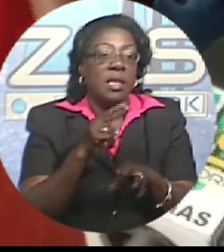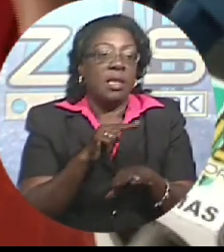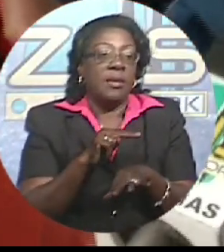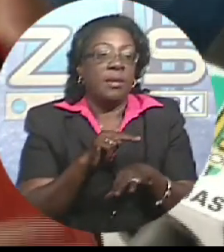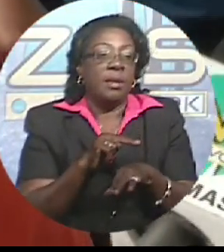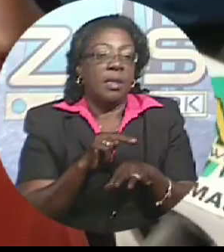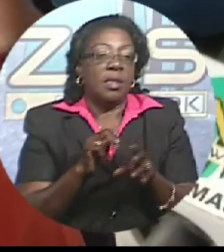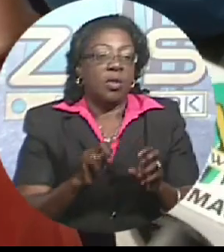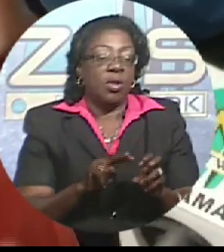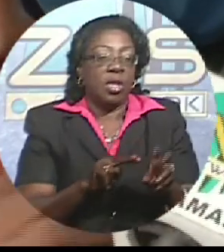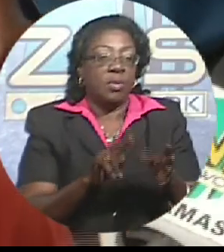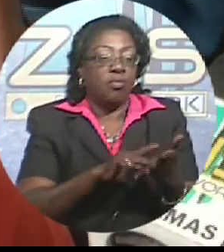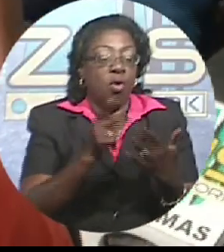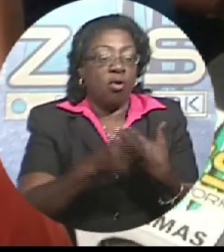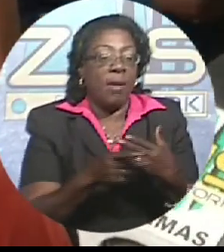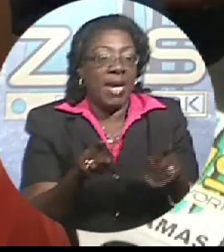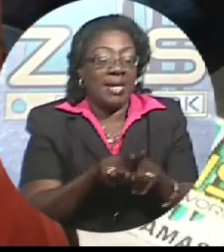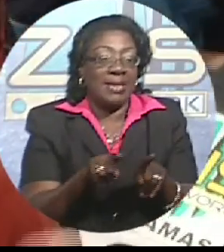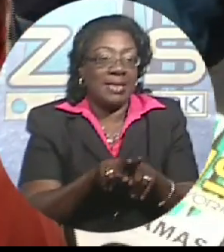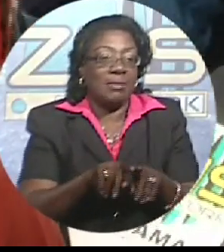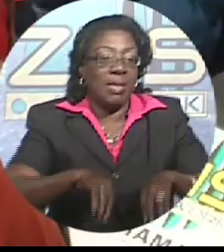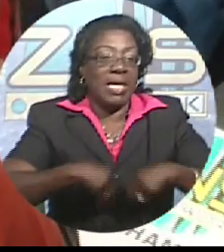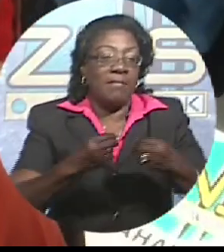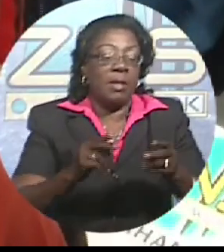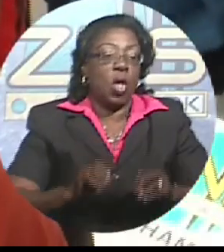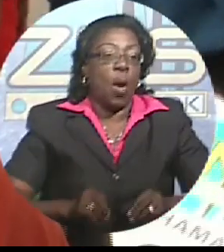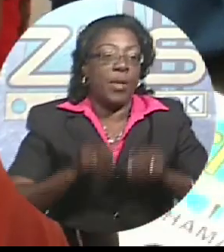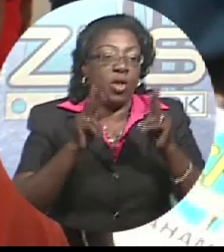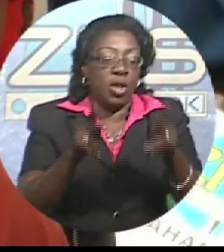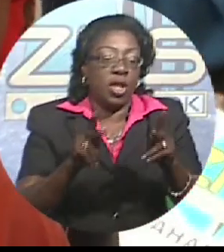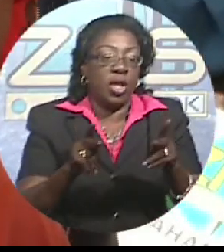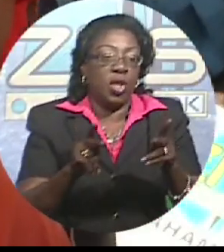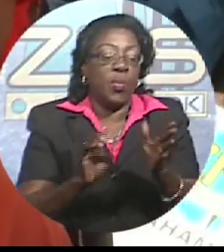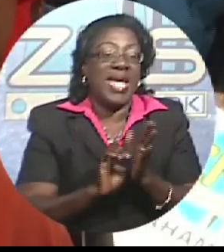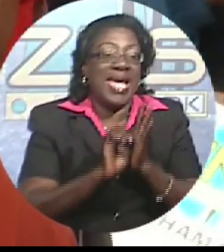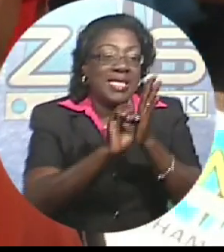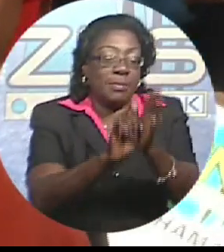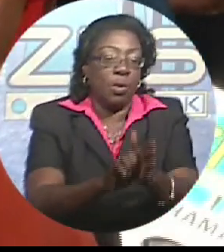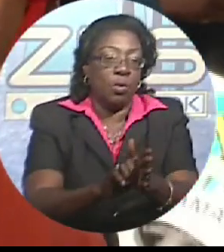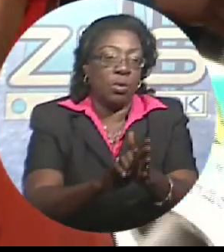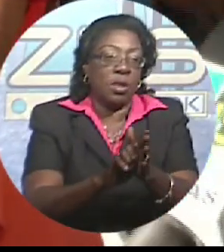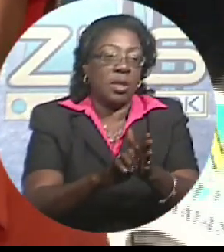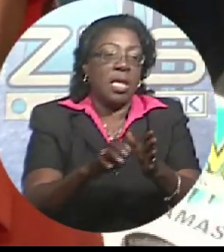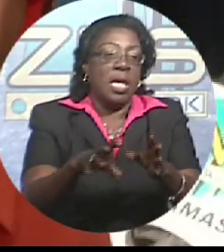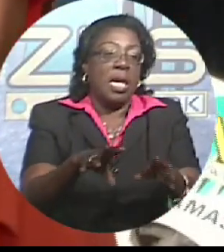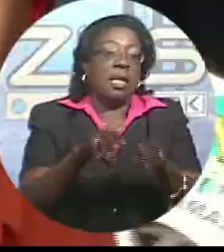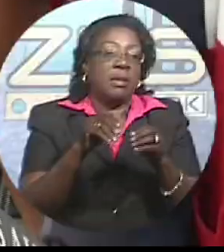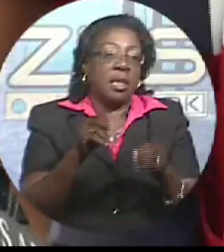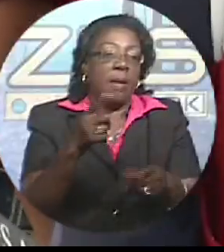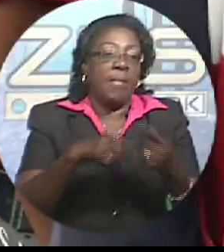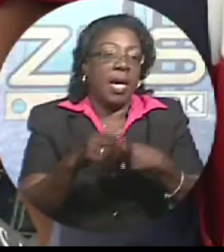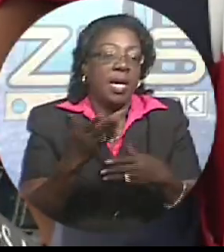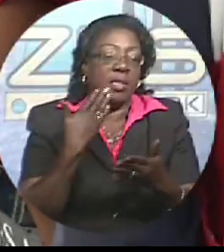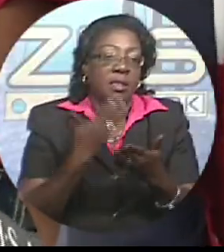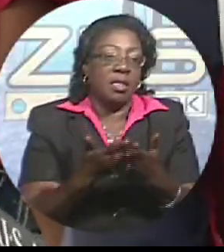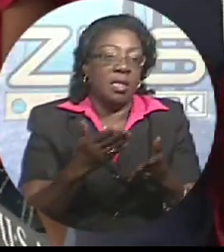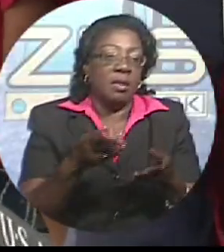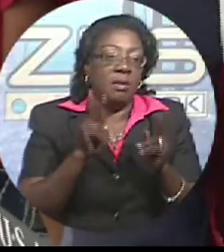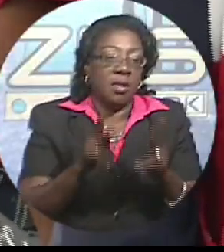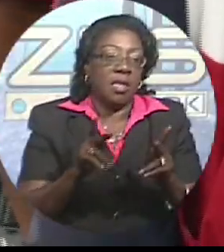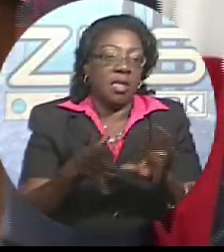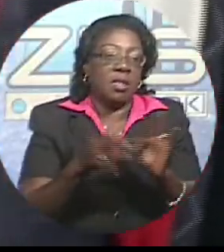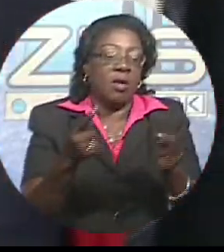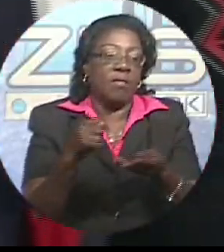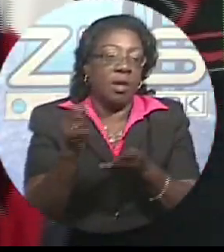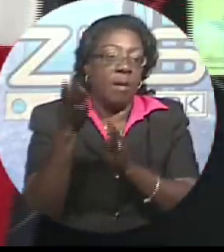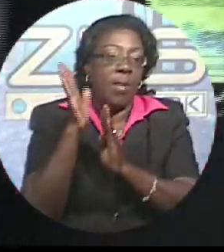trips like this, got scholarships, had the opportunity to be exposed, and came back and are productive citizens of the Bahamas. Kendino Knowles, ZNS